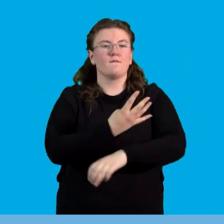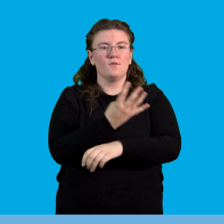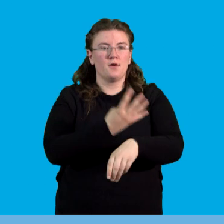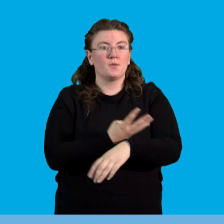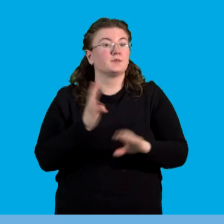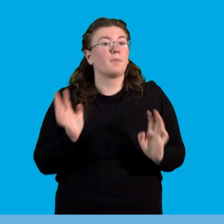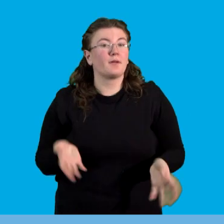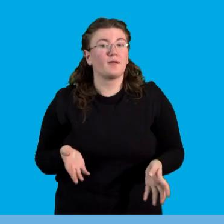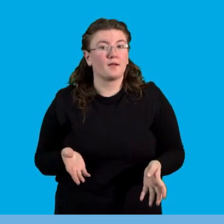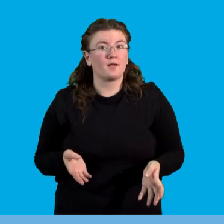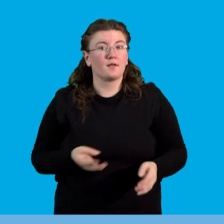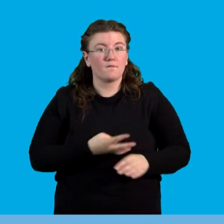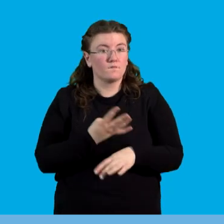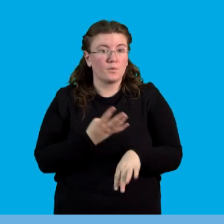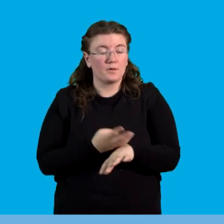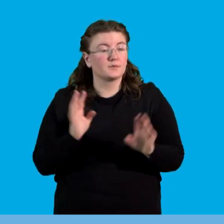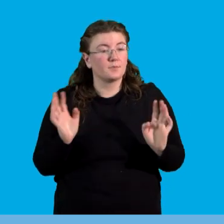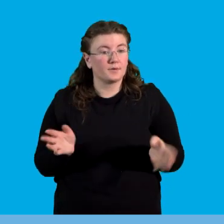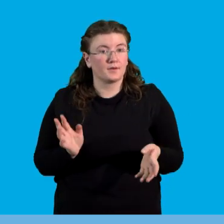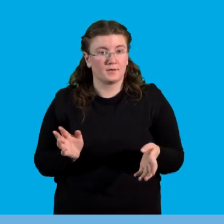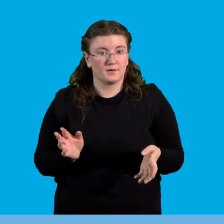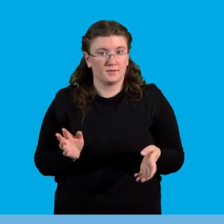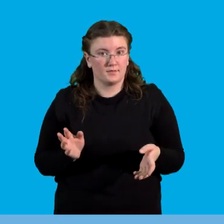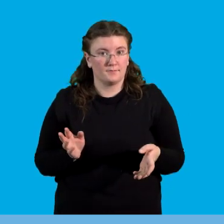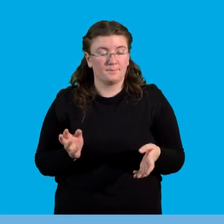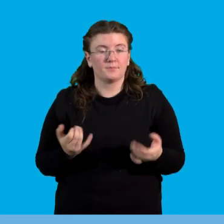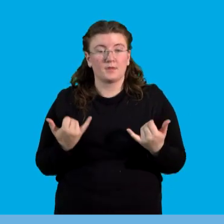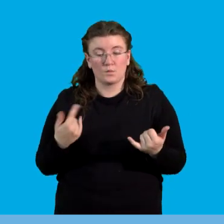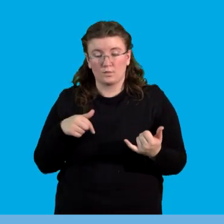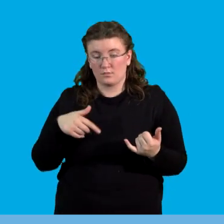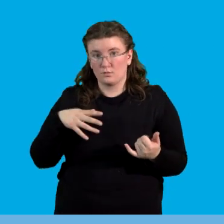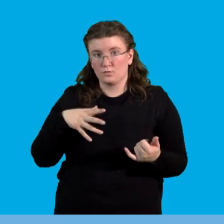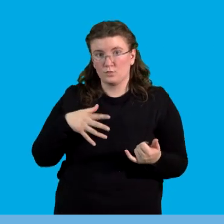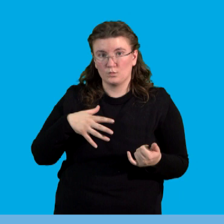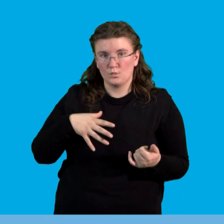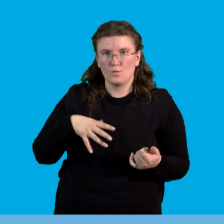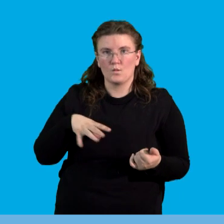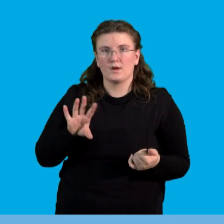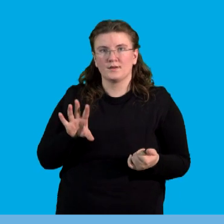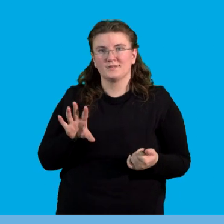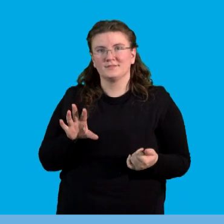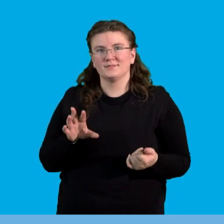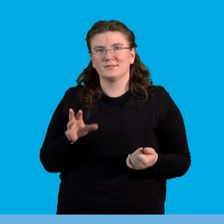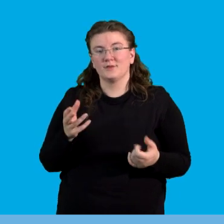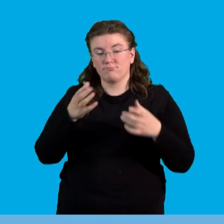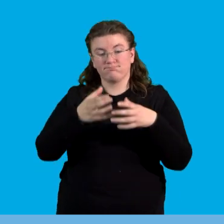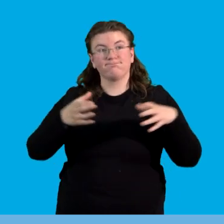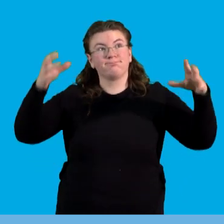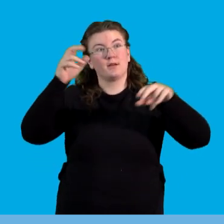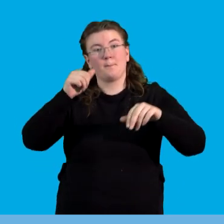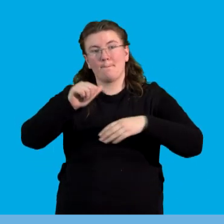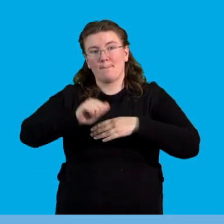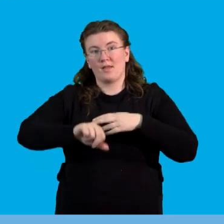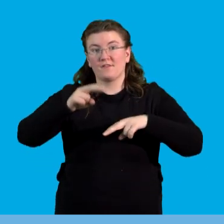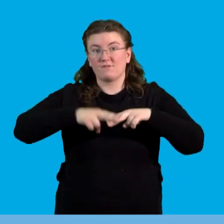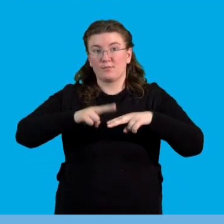1 day, for 4 hours, or for just 4 hours in that 1 day. Now, Because we're looking for the cost of using this